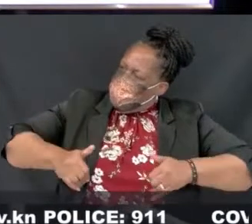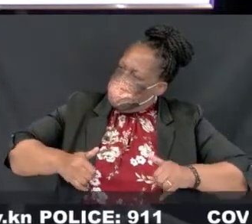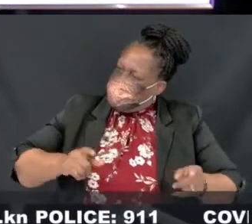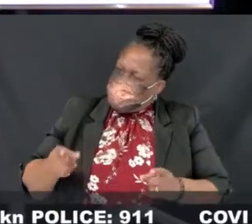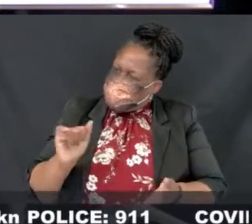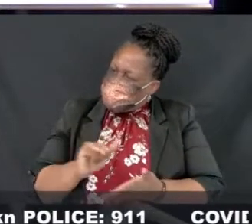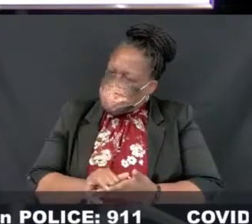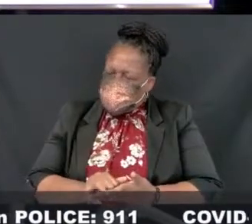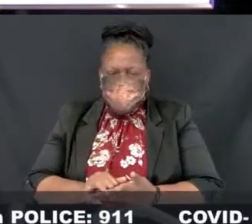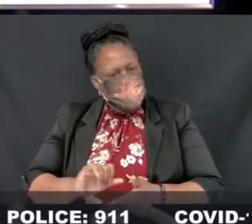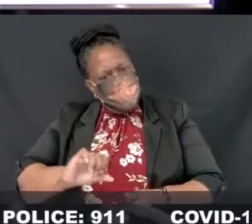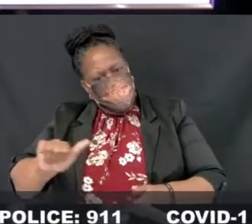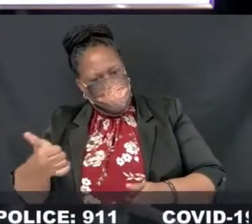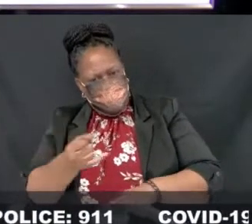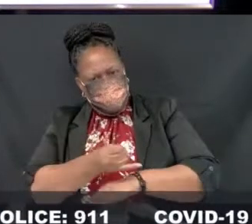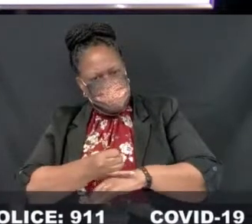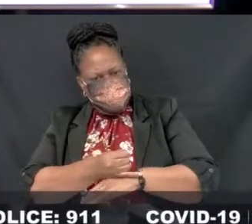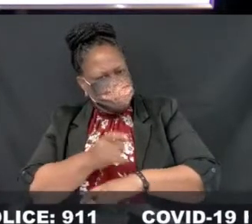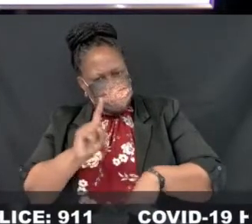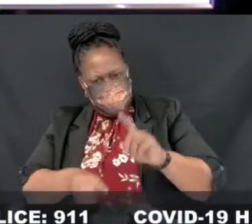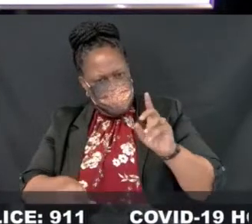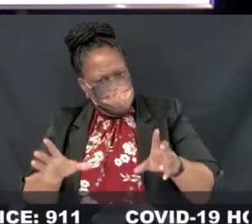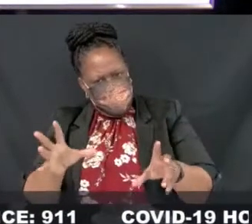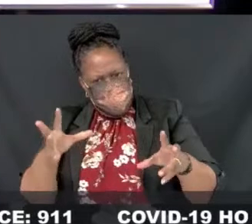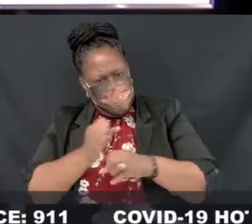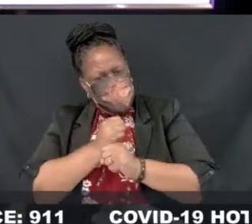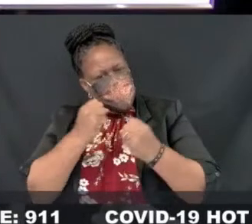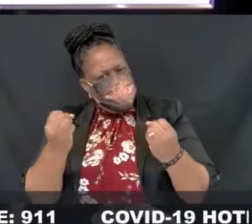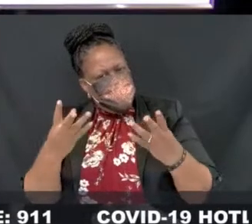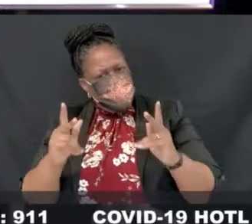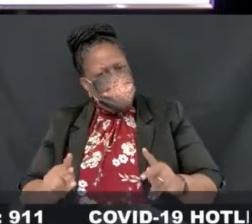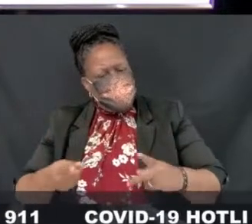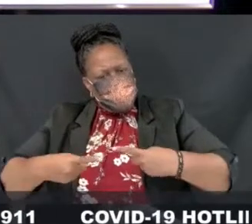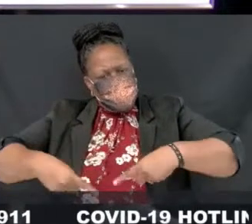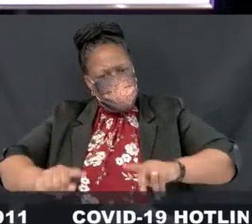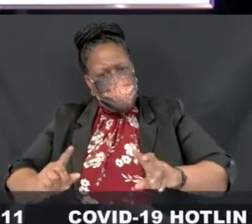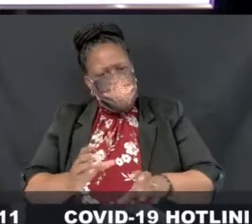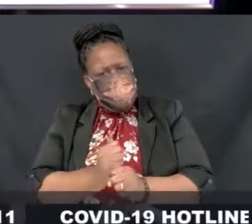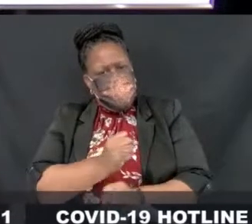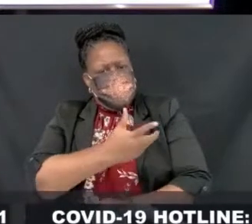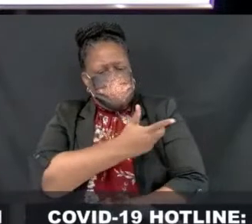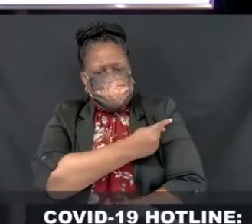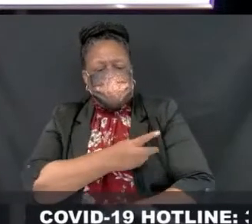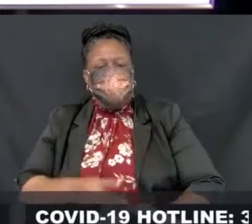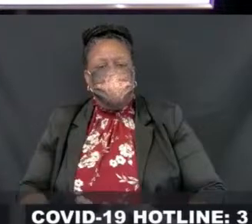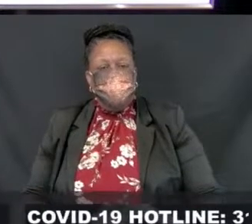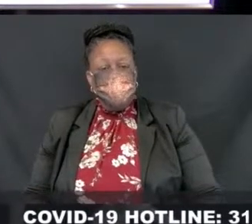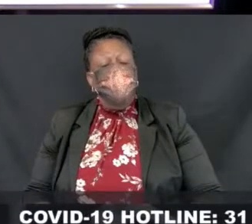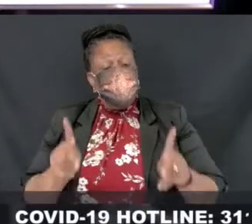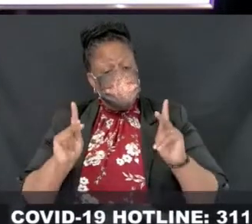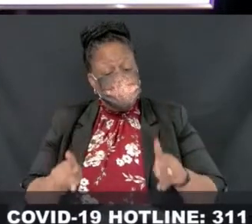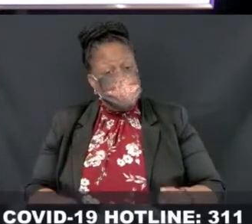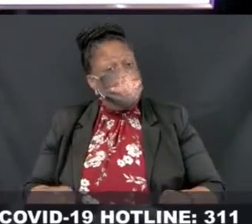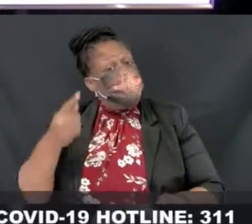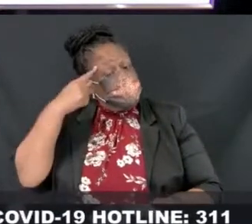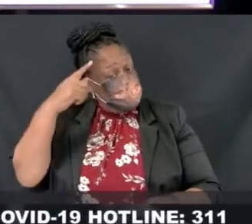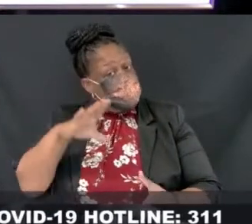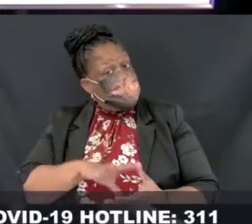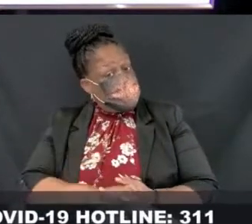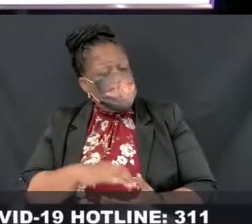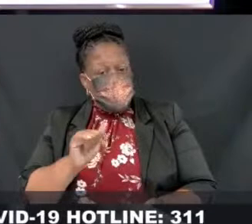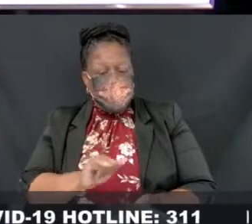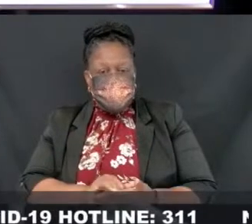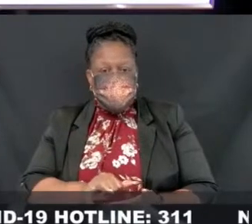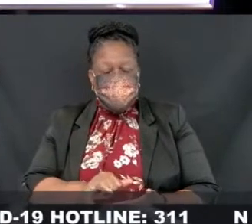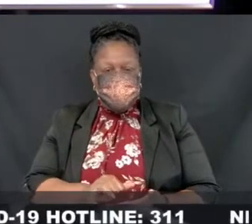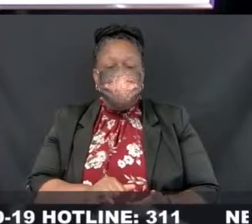give is encapsulated in one word: confidence. Our people had confidence in the message that was being delivered through our